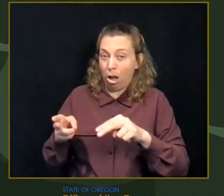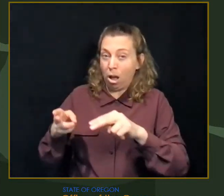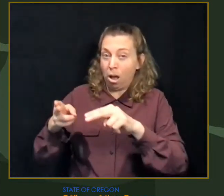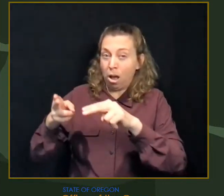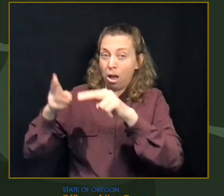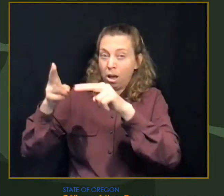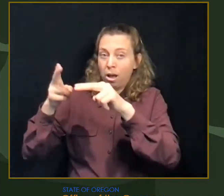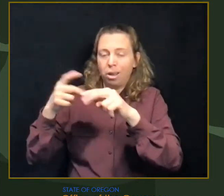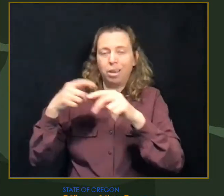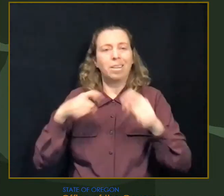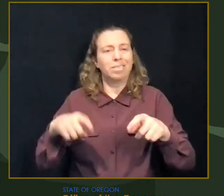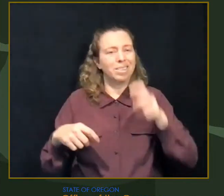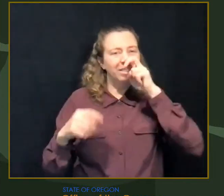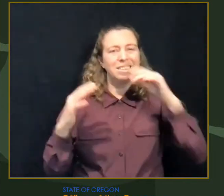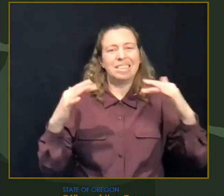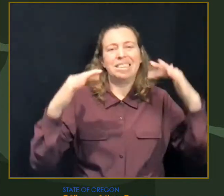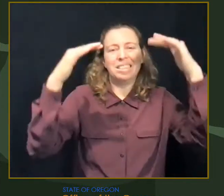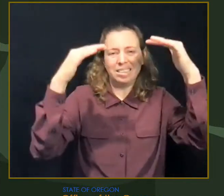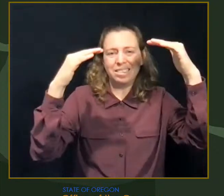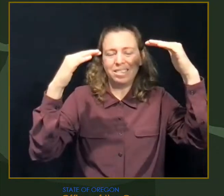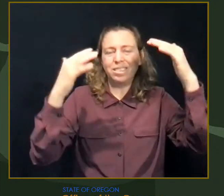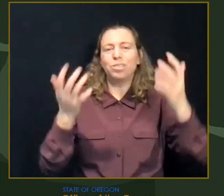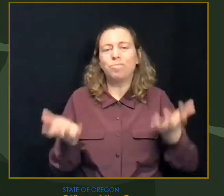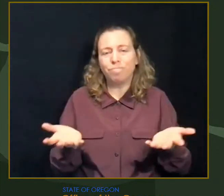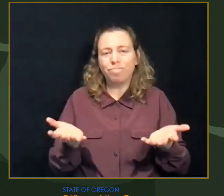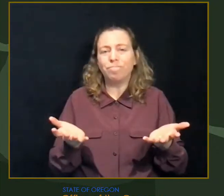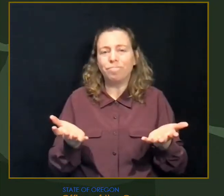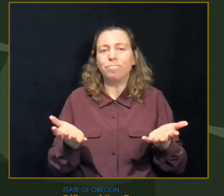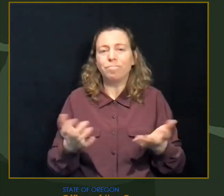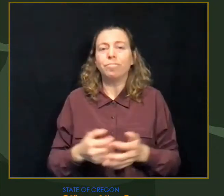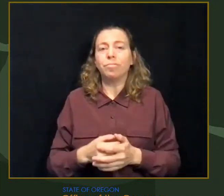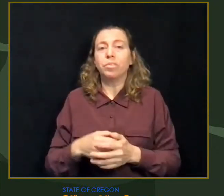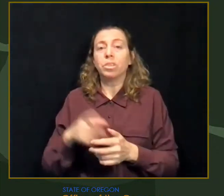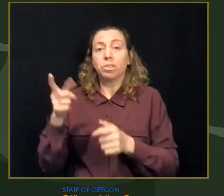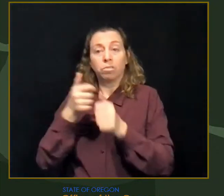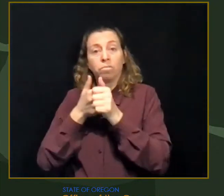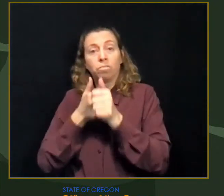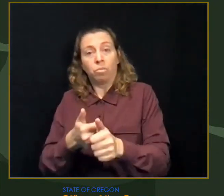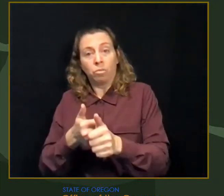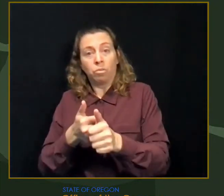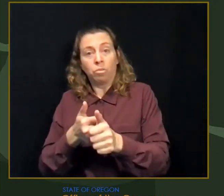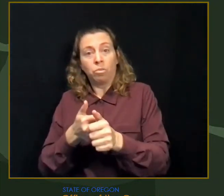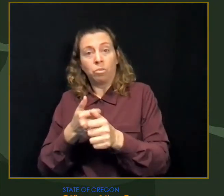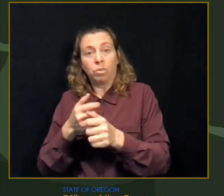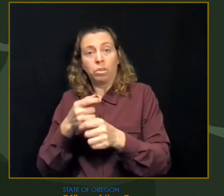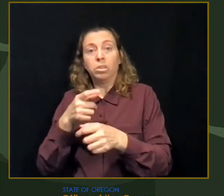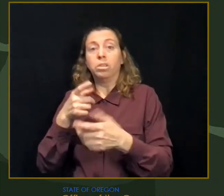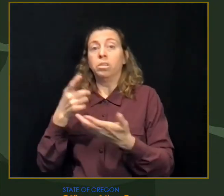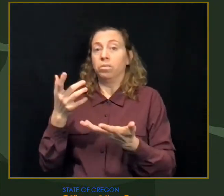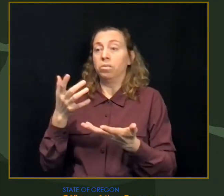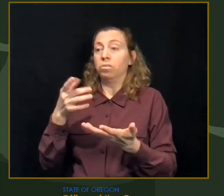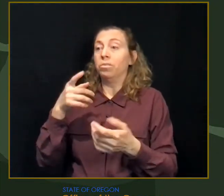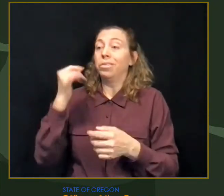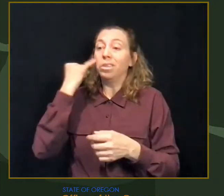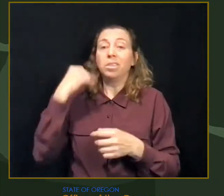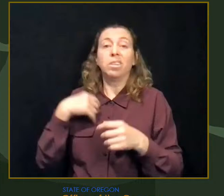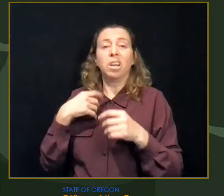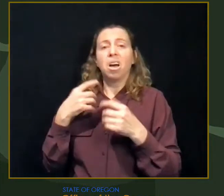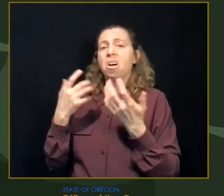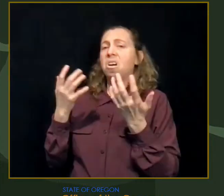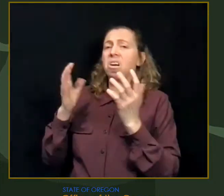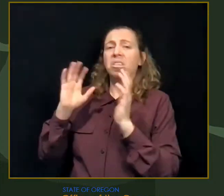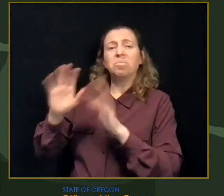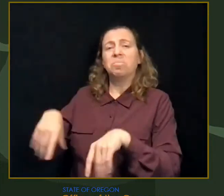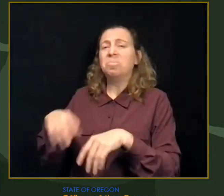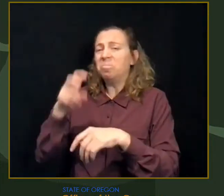compare what happens if we follow our traditional path with a path where we kind of don't enact the policies. And so for that, there's